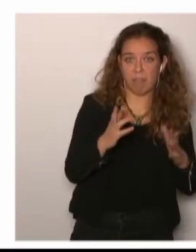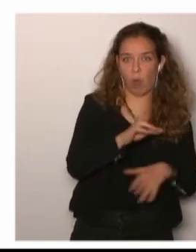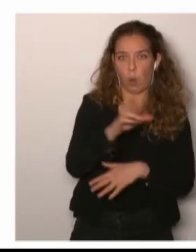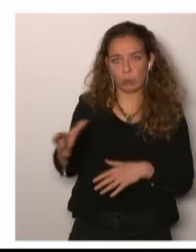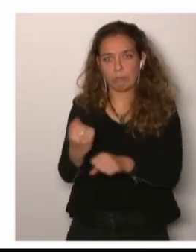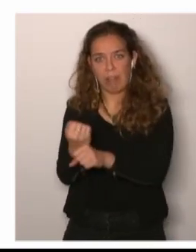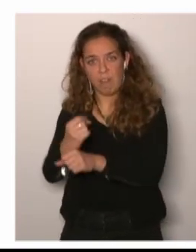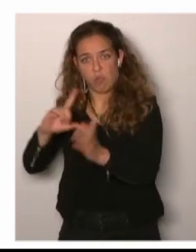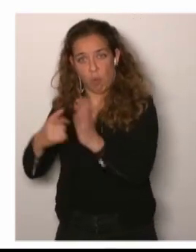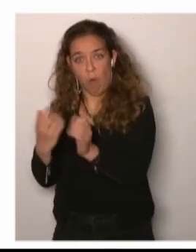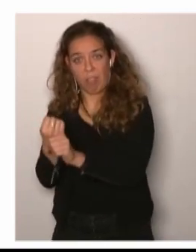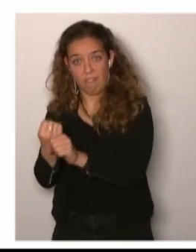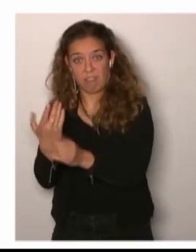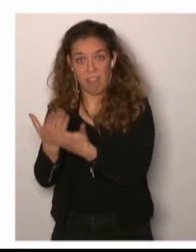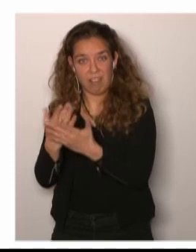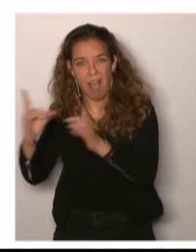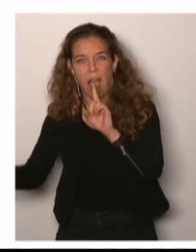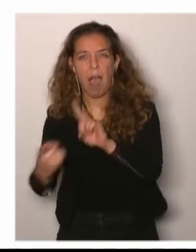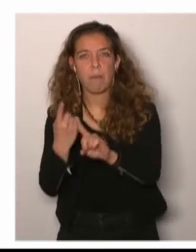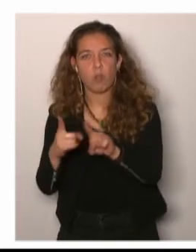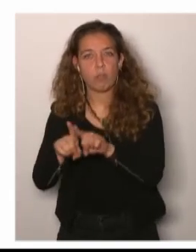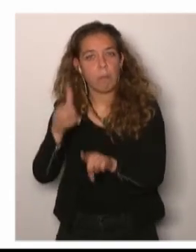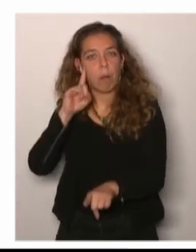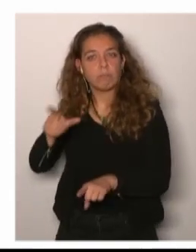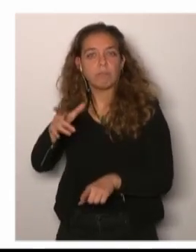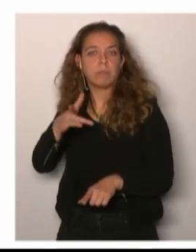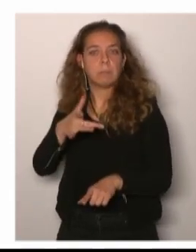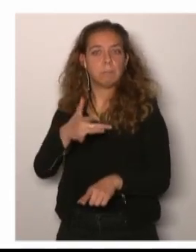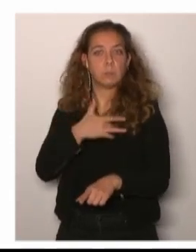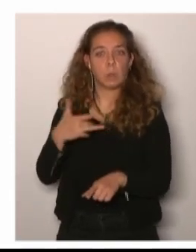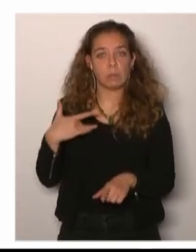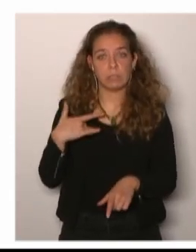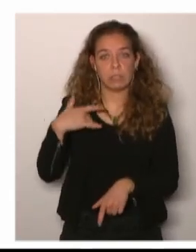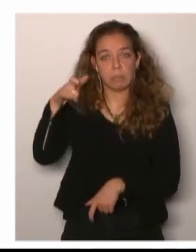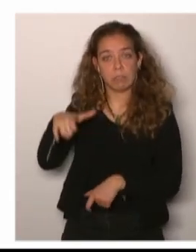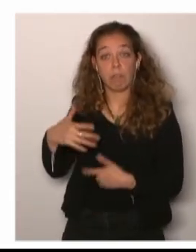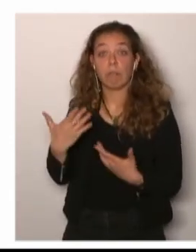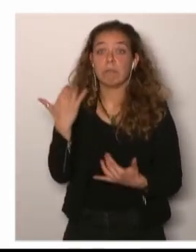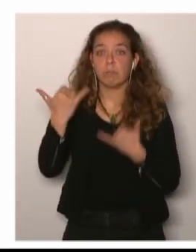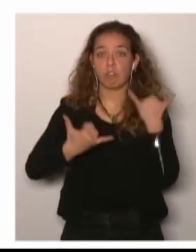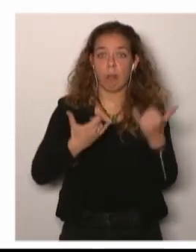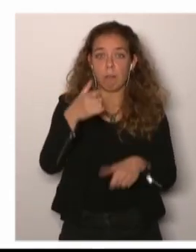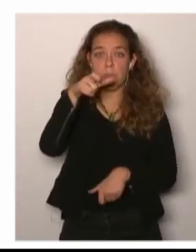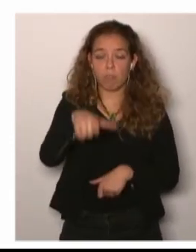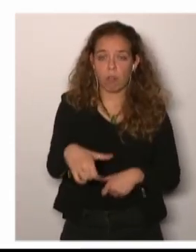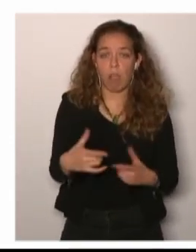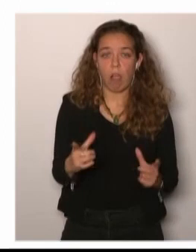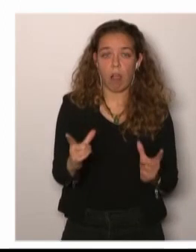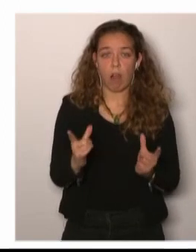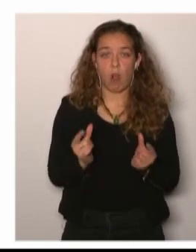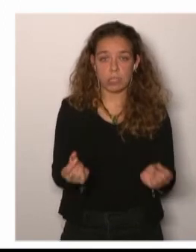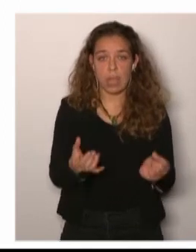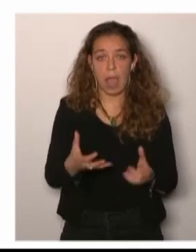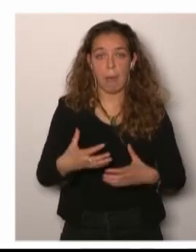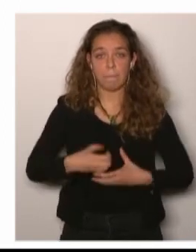health. You know, if they have cancer, they're successfully cured, but they don't have a job to go to, well, then they still